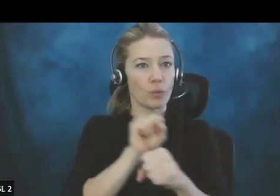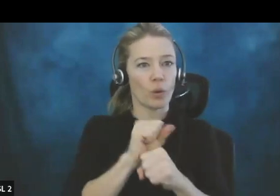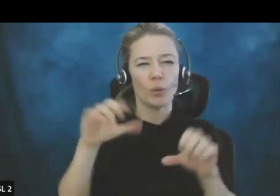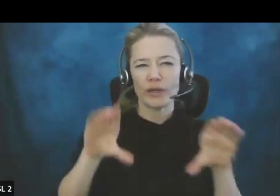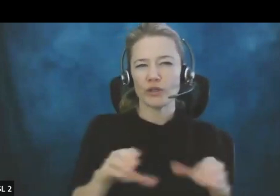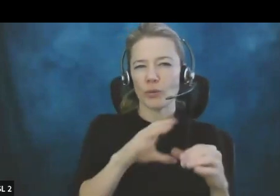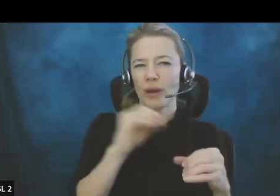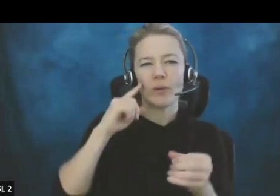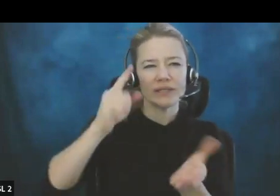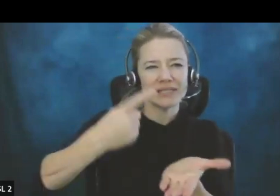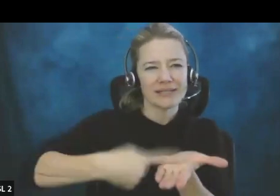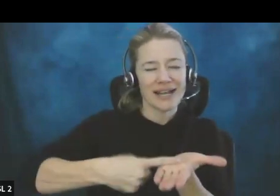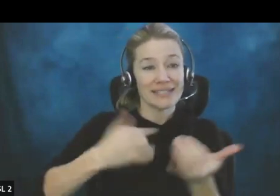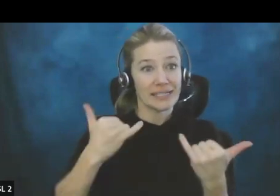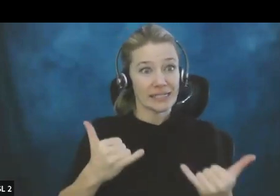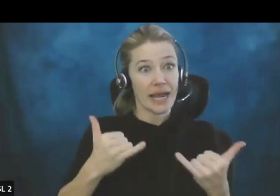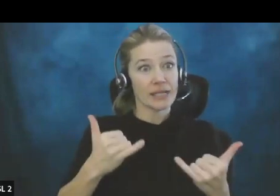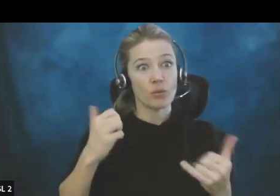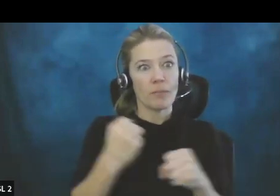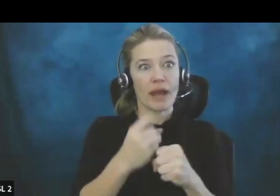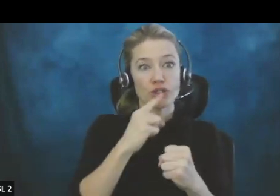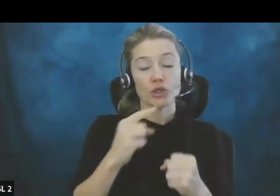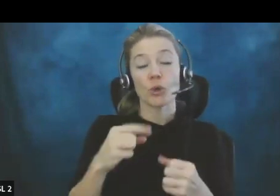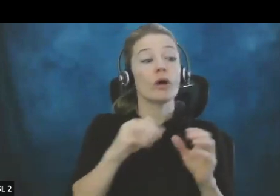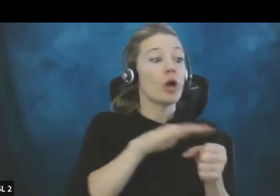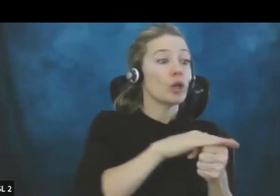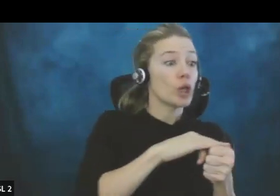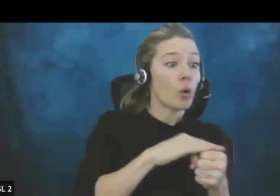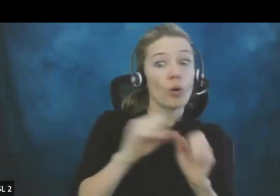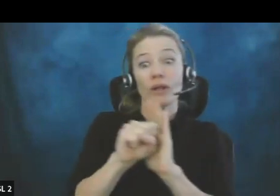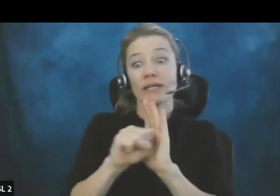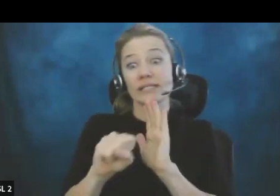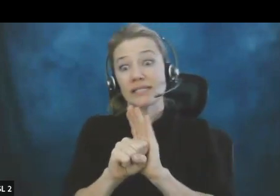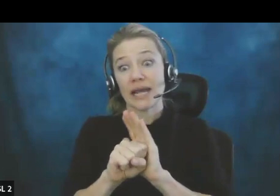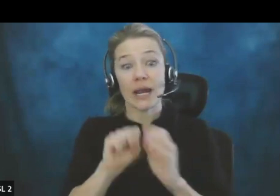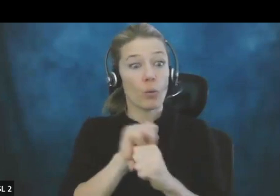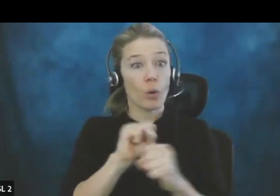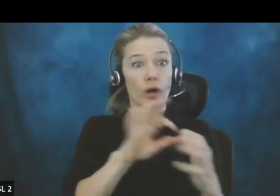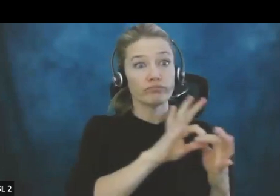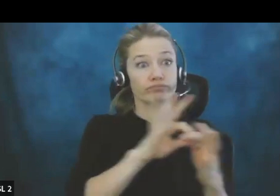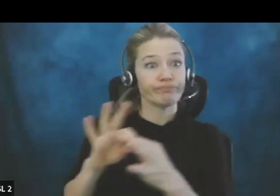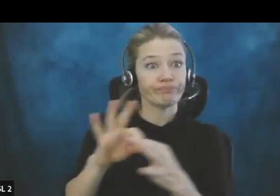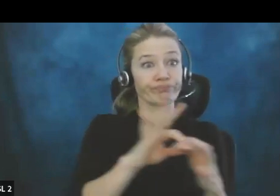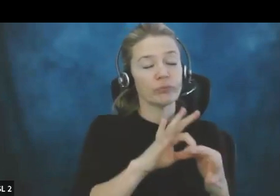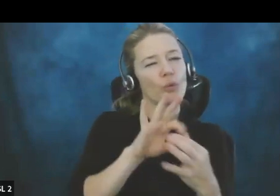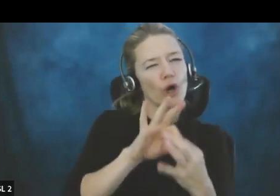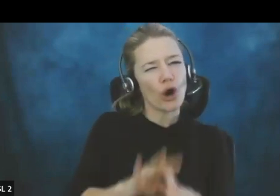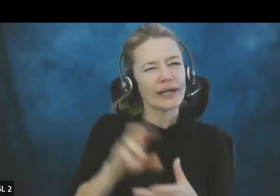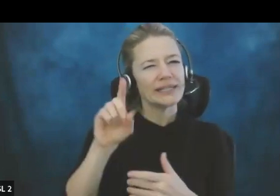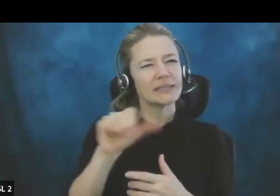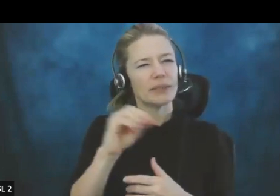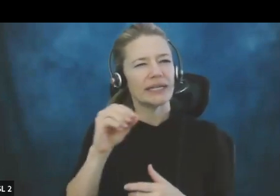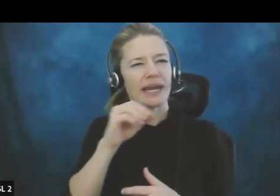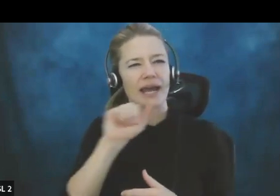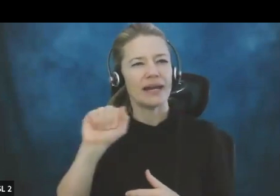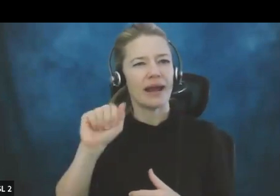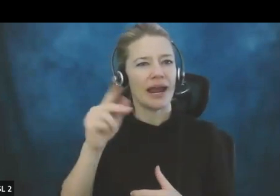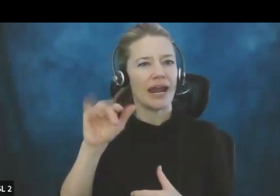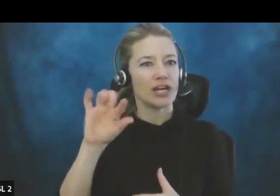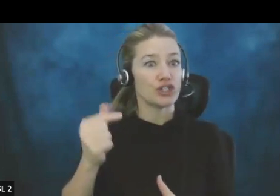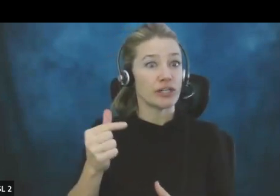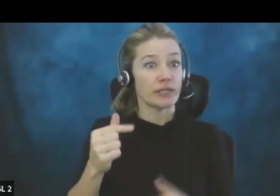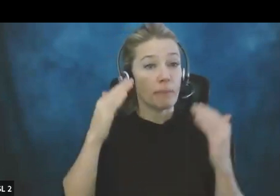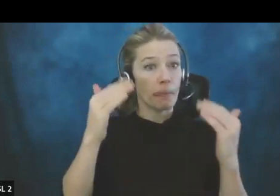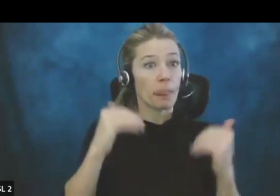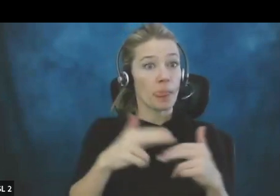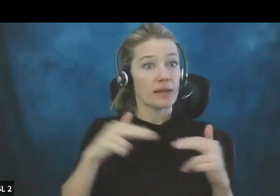that we do and that we're going to talk about today. So we're really going to be bridging that local and statewide work around disability and aging.